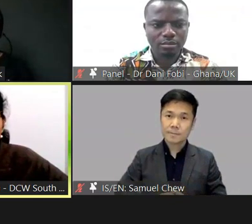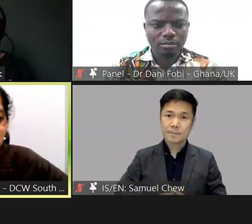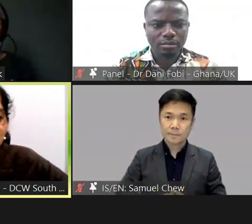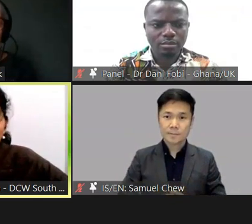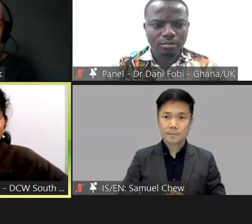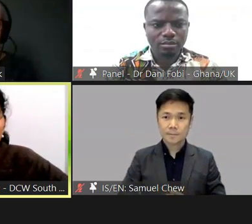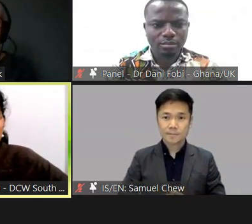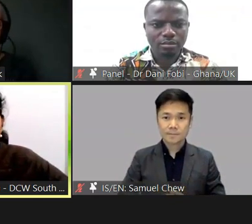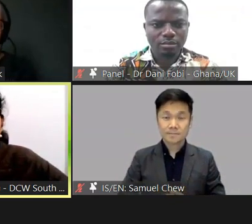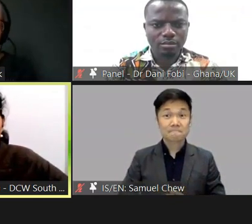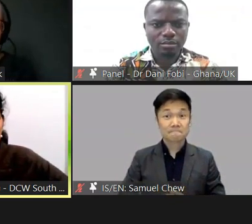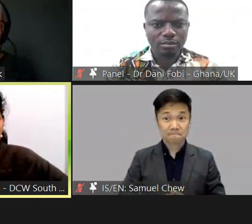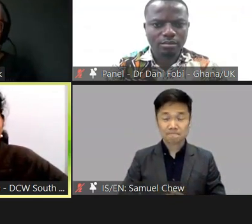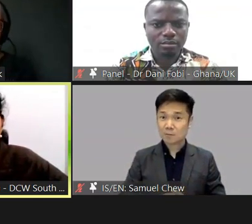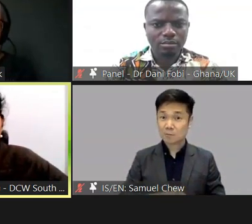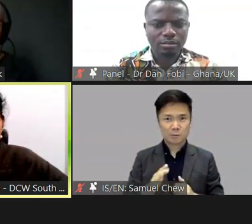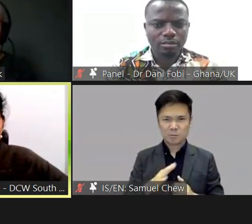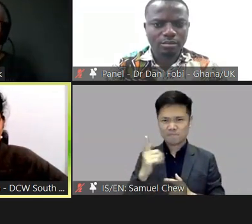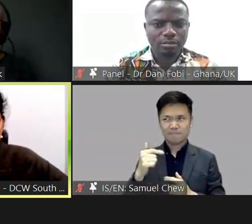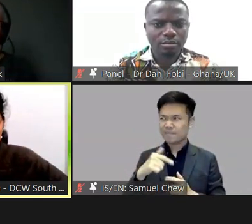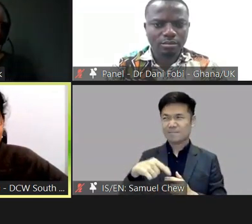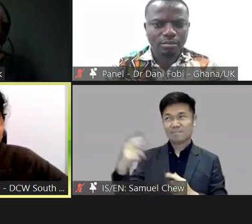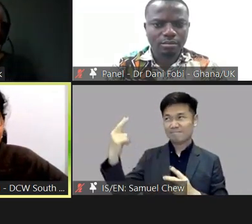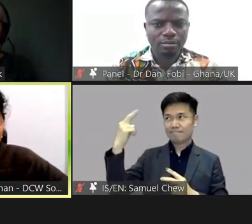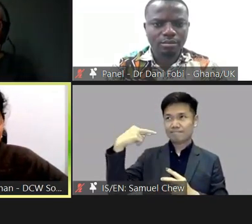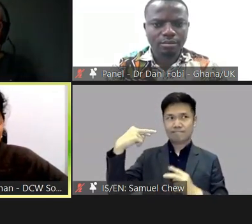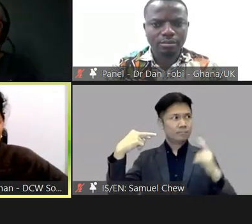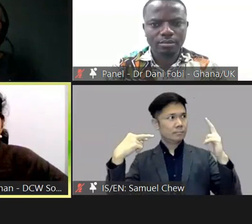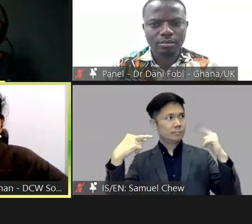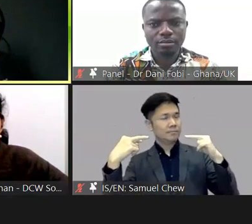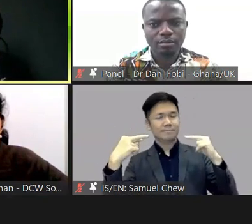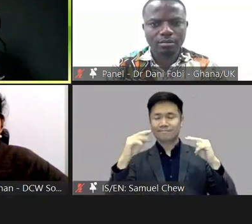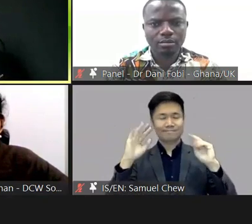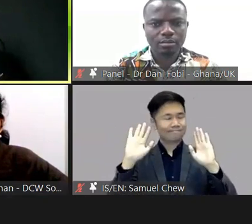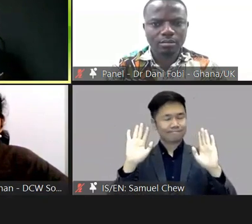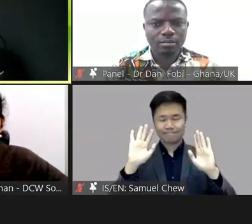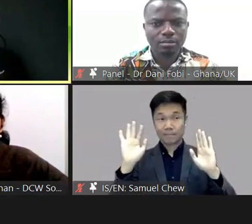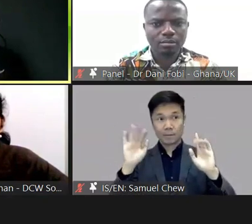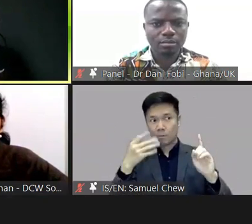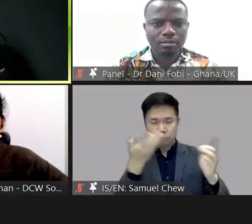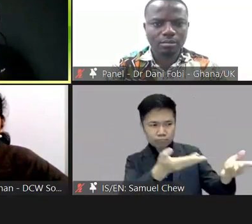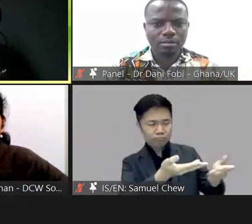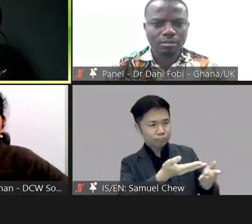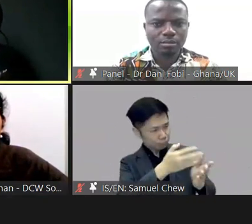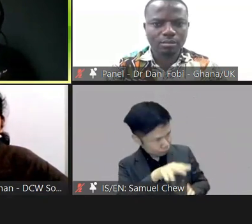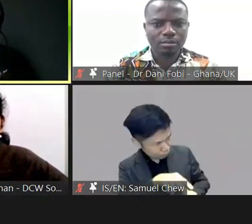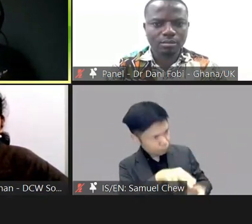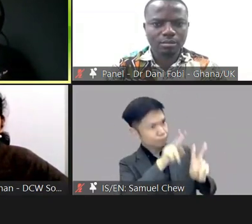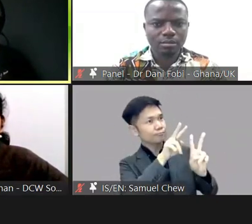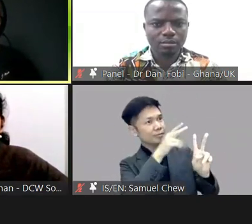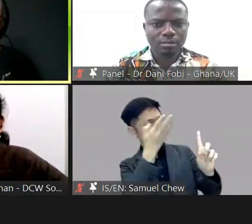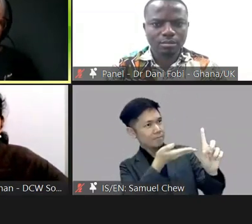the stigma and acceptance. Thank you, Nita. I wonder could I